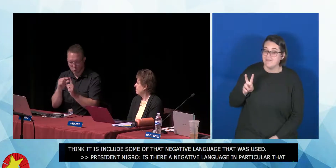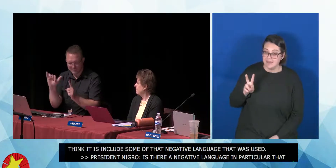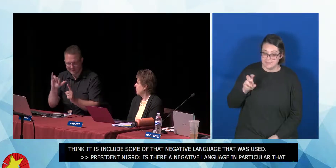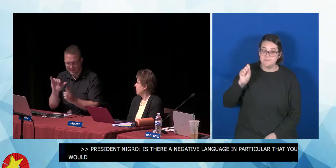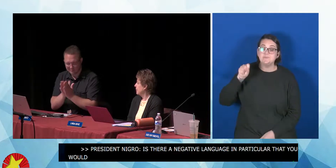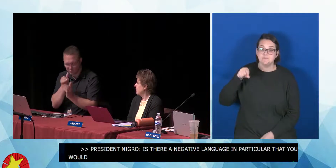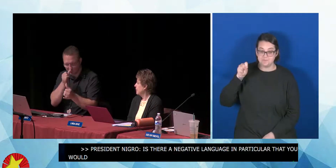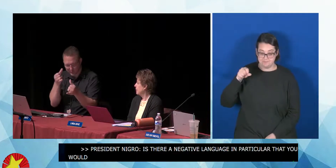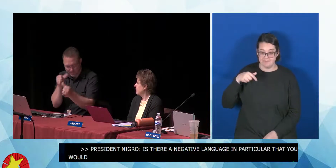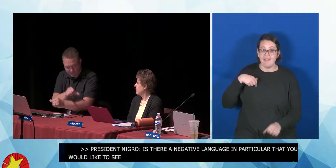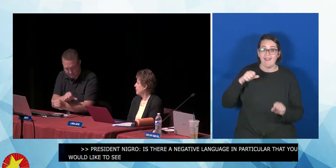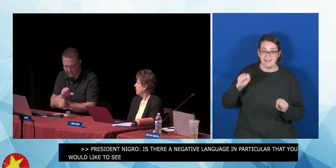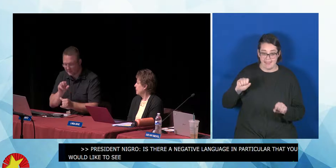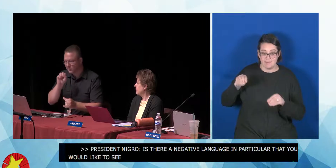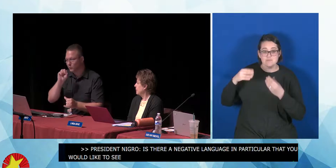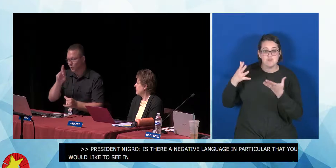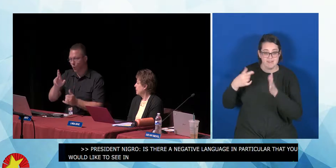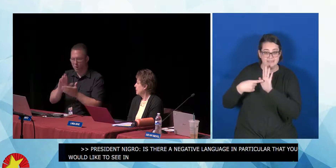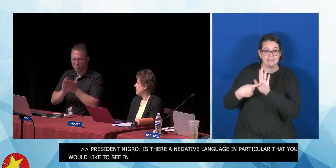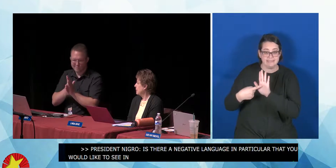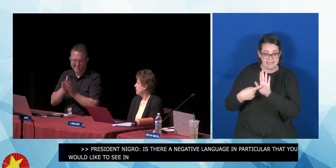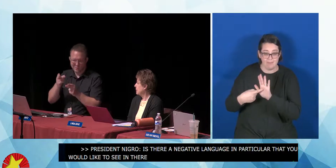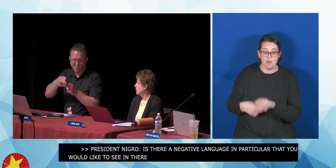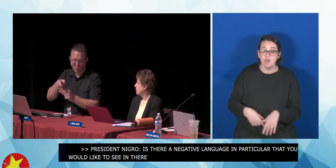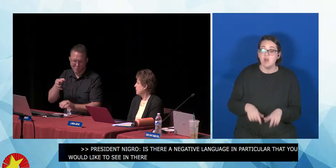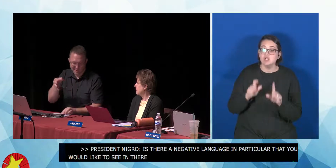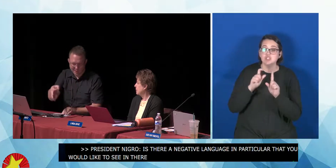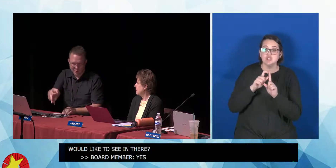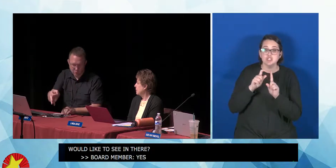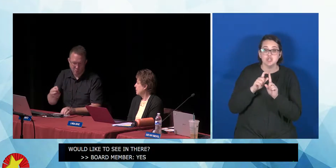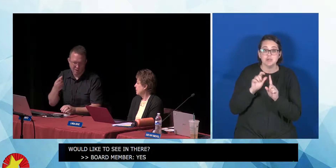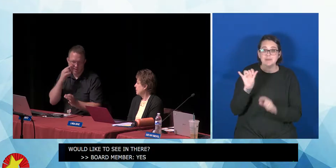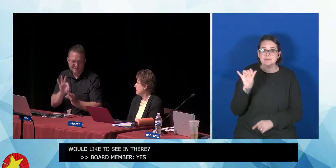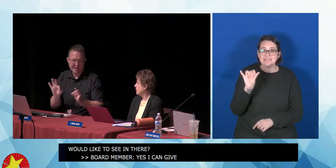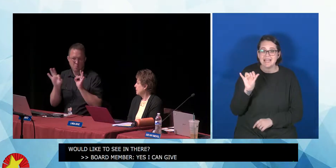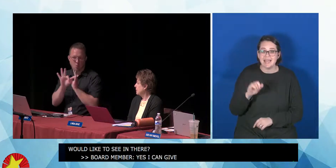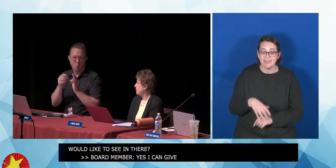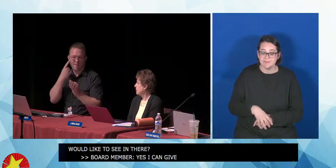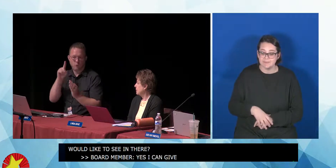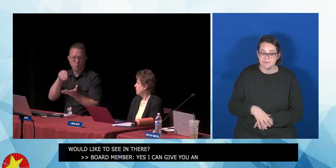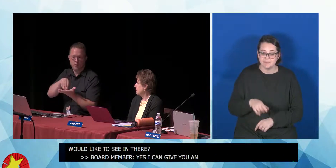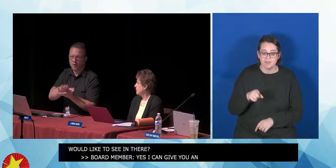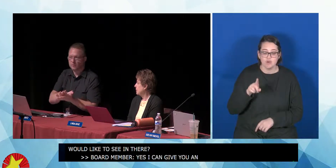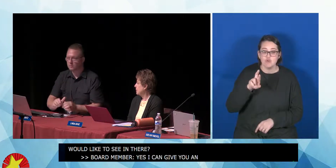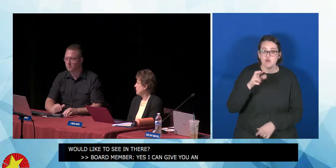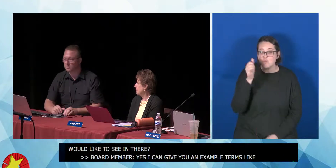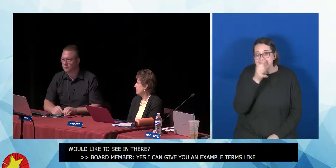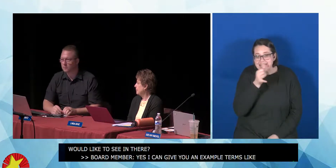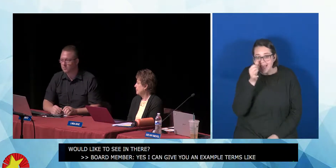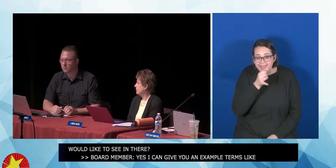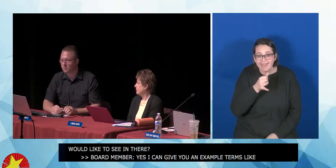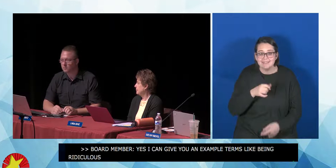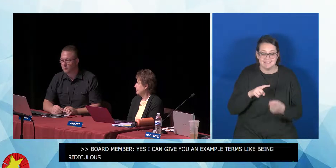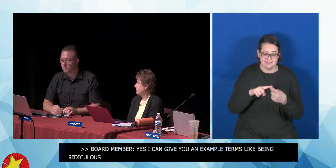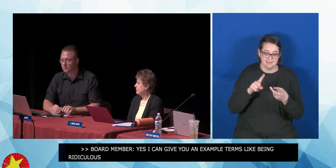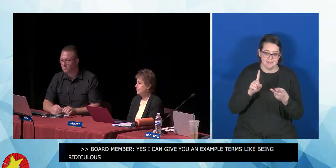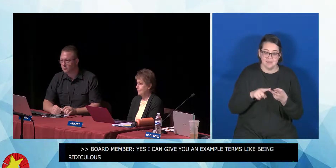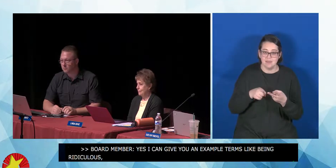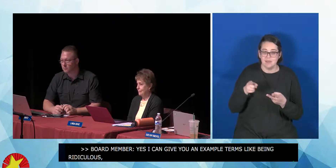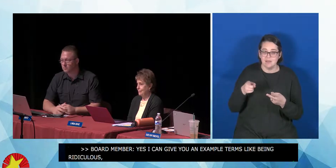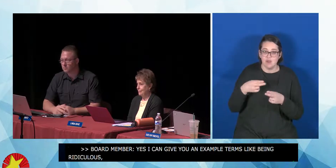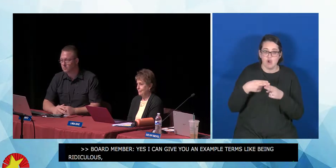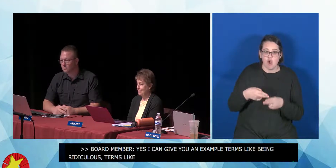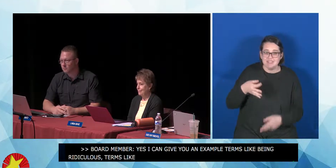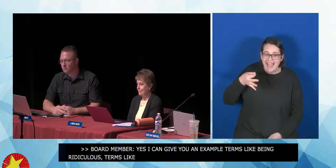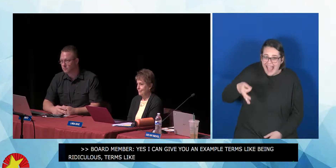Yes, I can give you an example. Terms like being ridiculous, terms like being called an asshole,